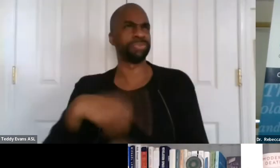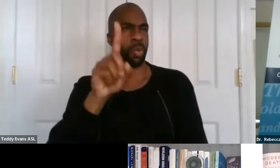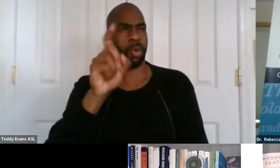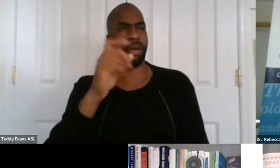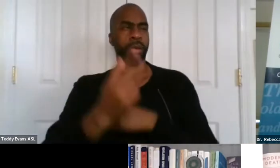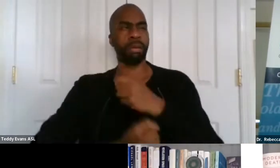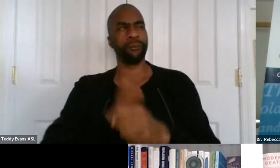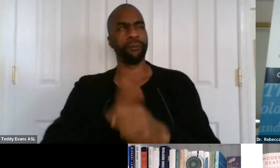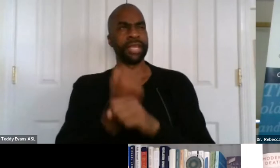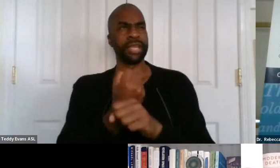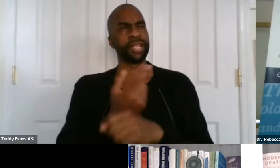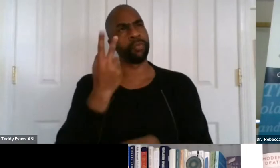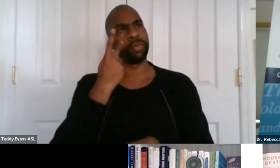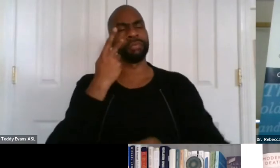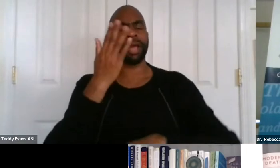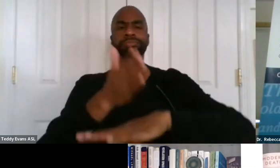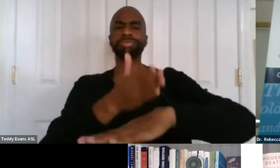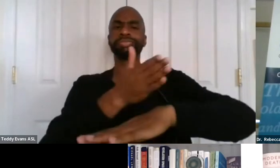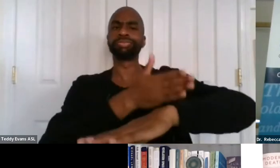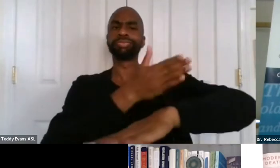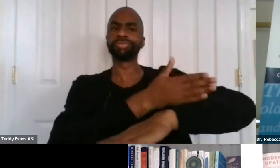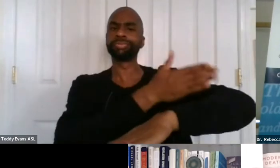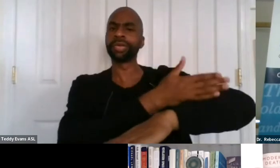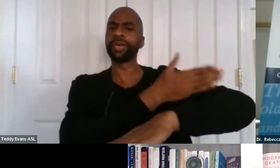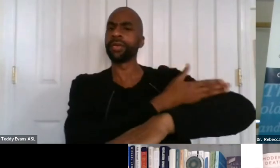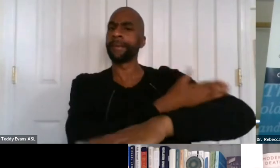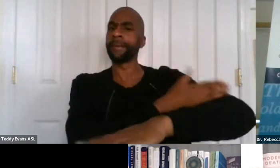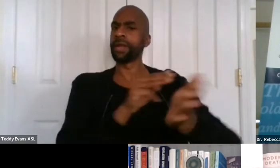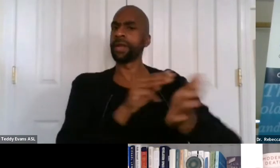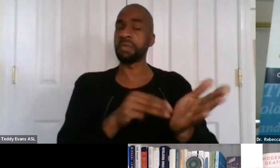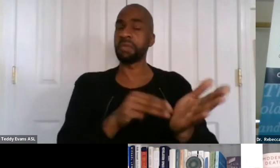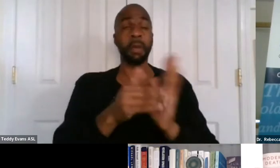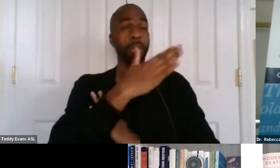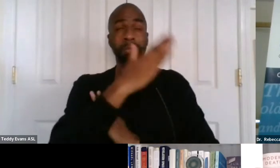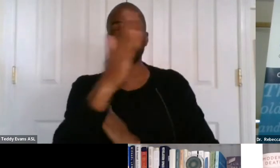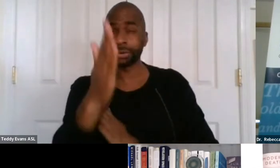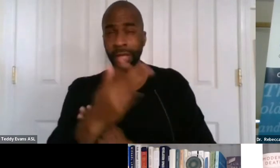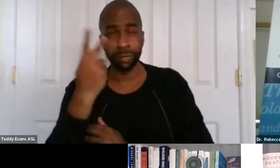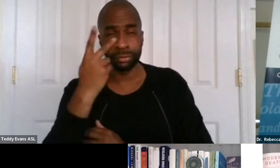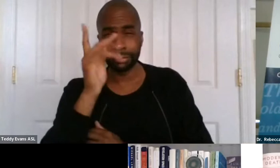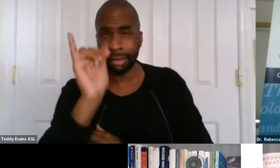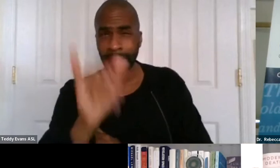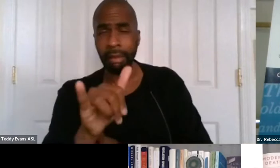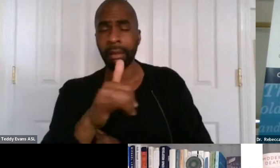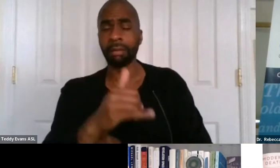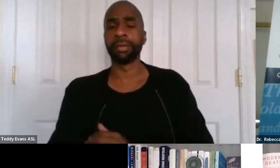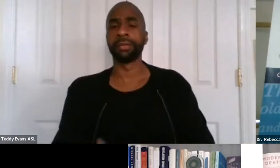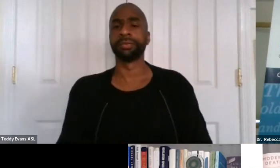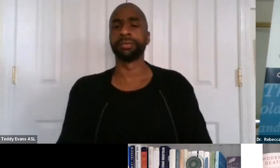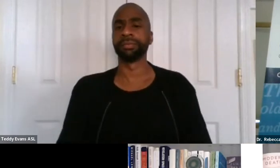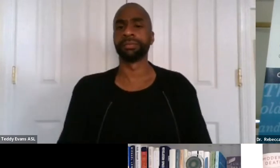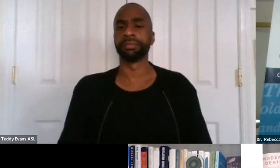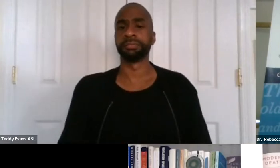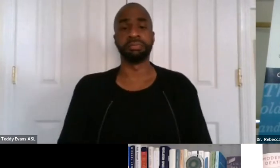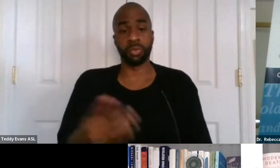advancements in medicine that we've never seen in the history of humanity, in the history of science. Even in the midst of a pandemic, we